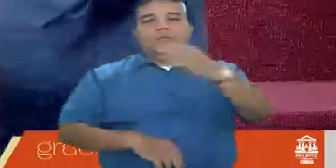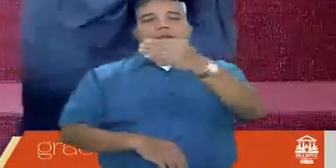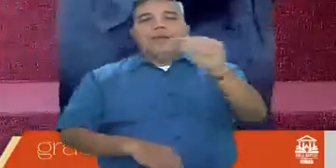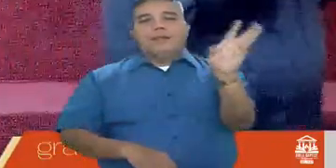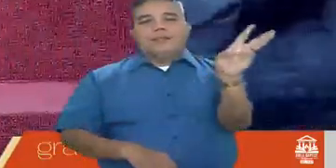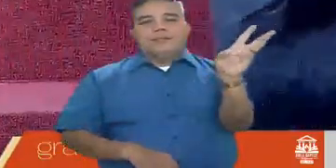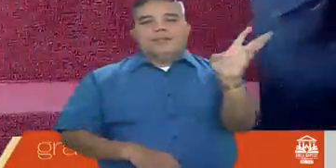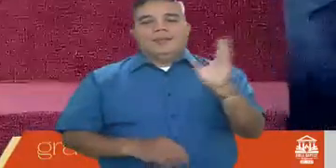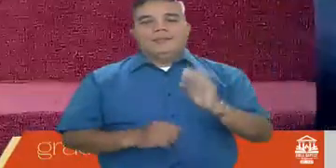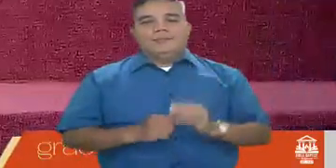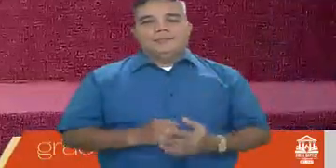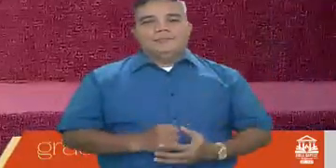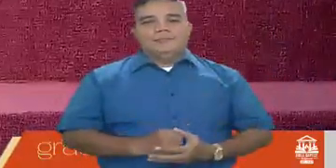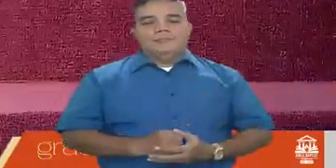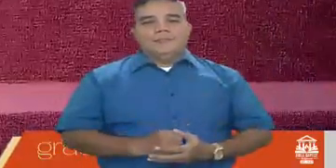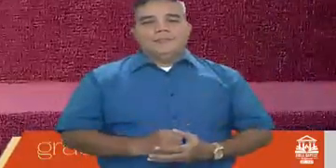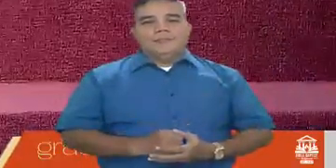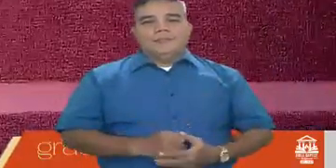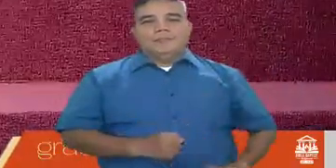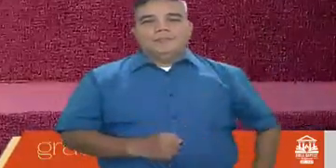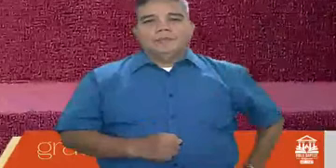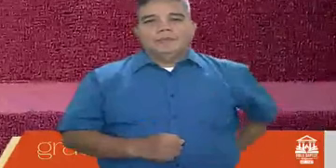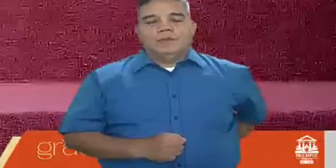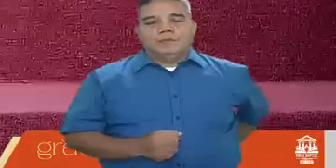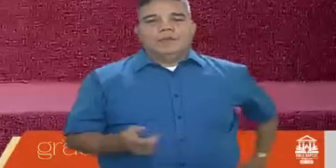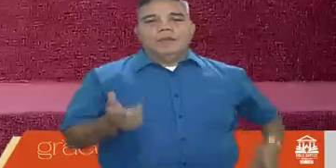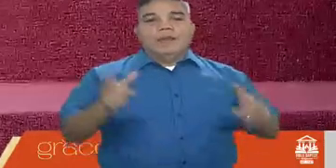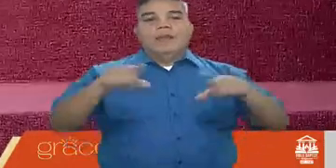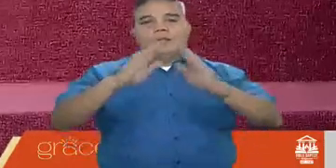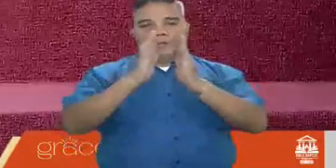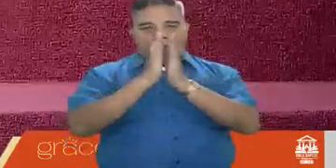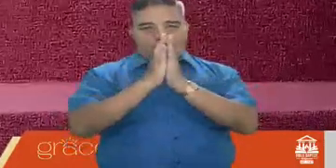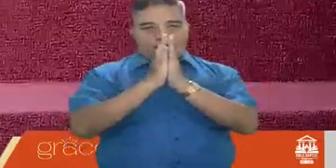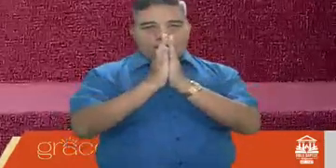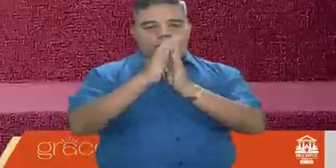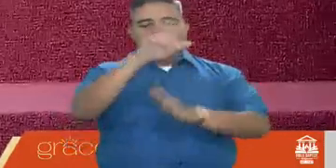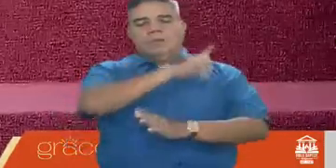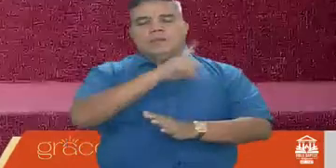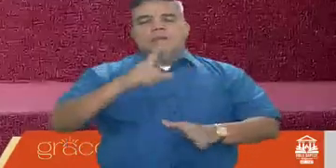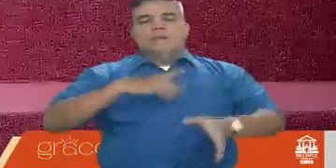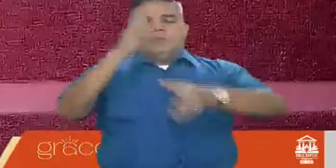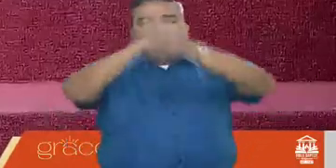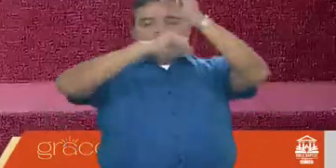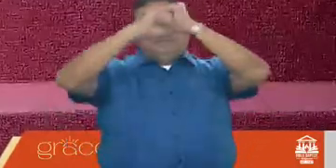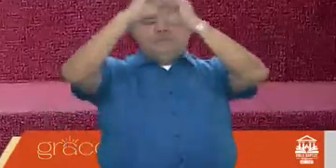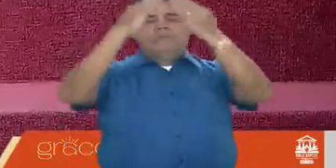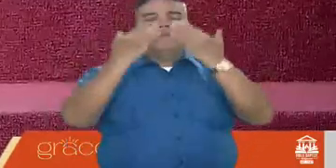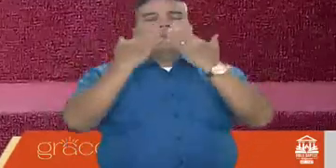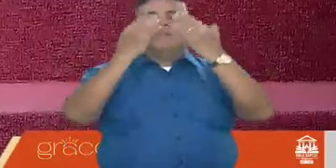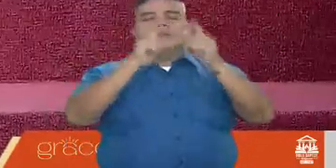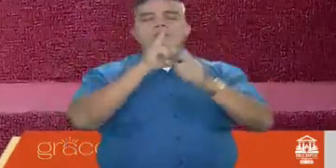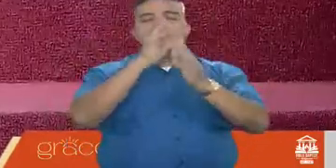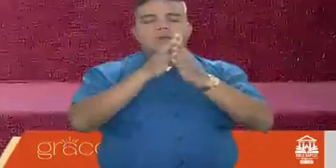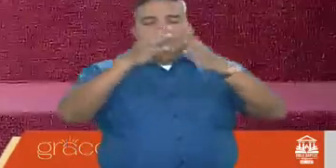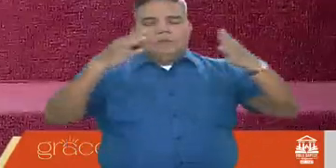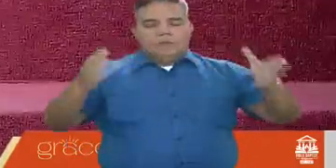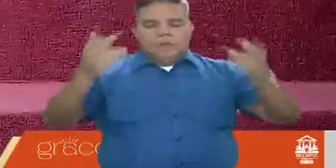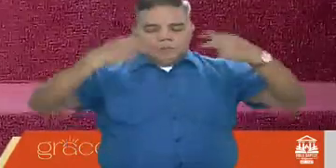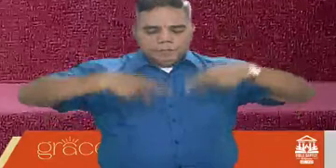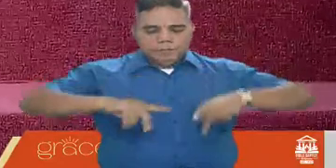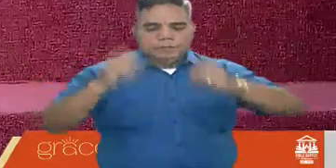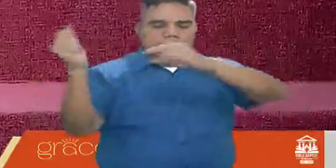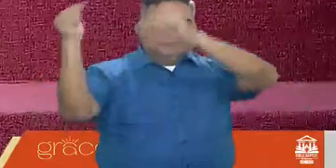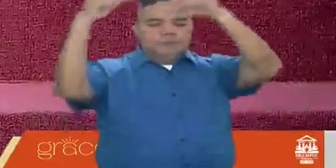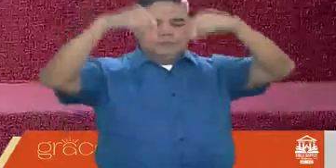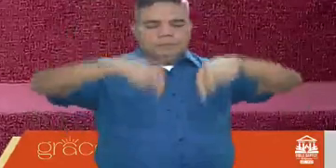and 16. Okay? So before we do that, let us pray. Lord, Heavenly Father, we thank you so much for the privilege